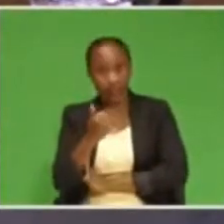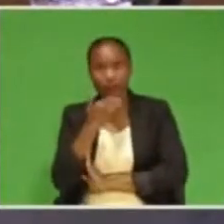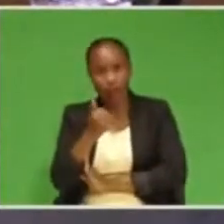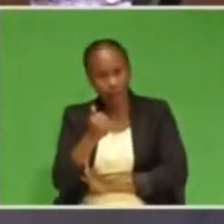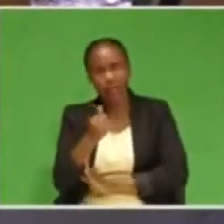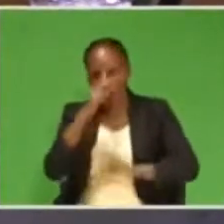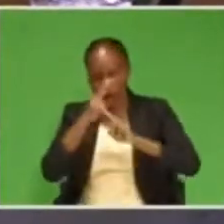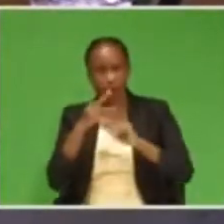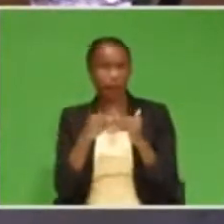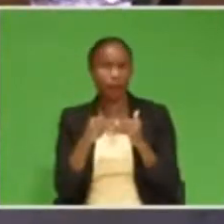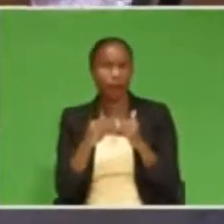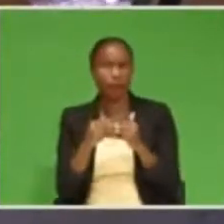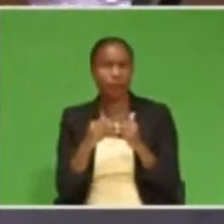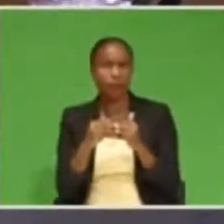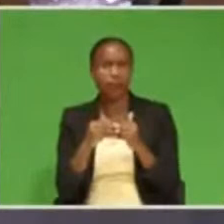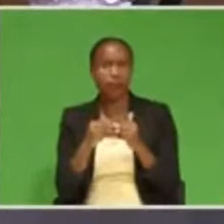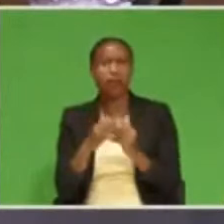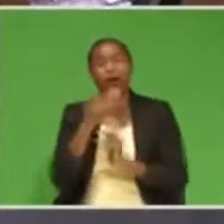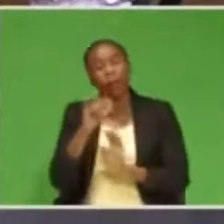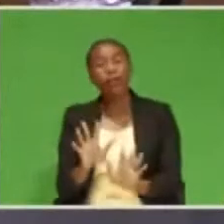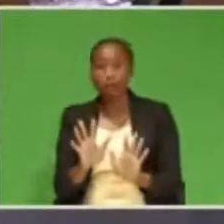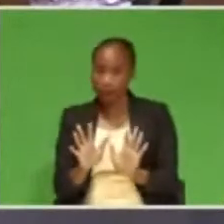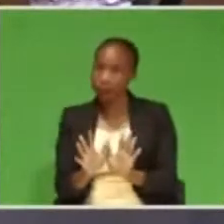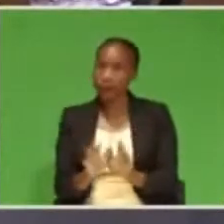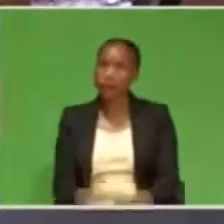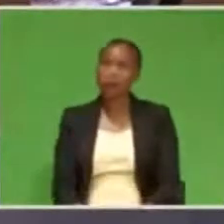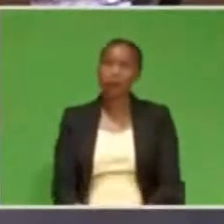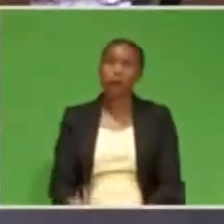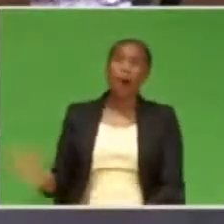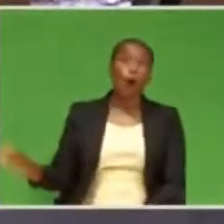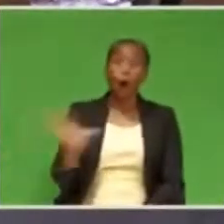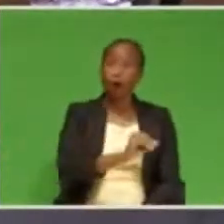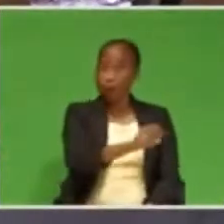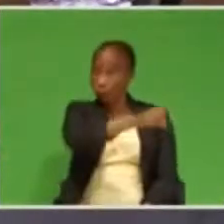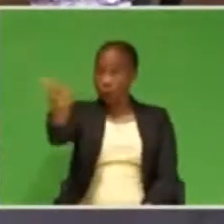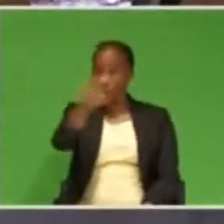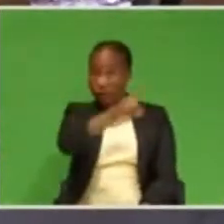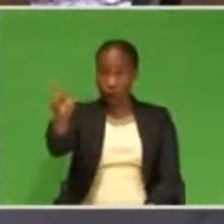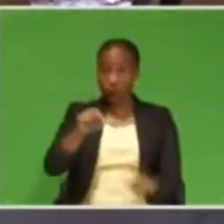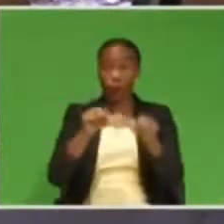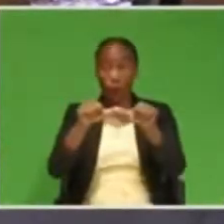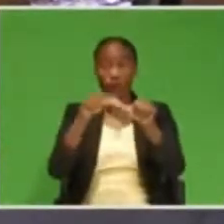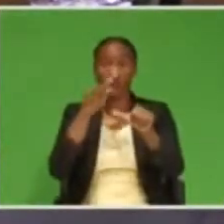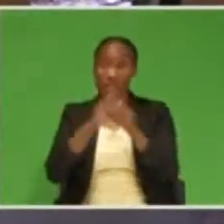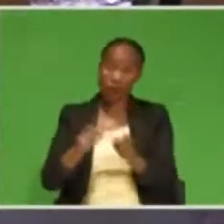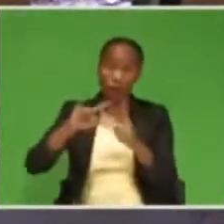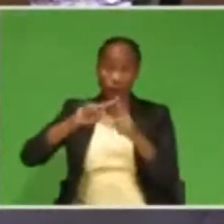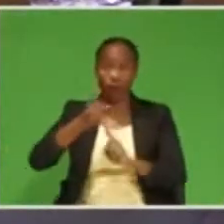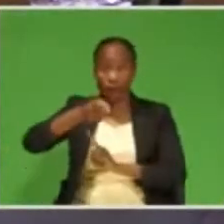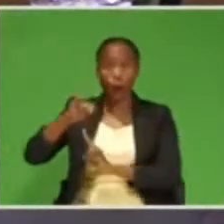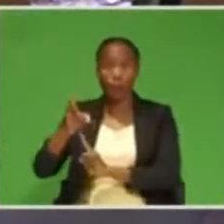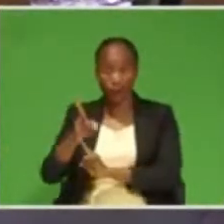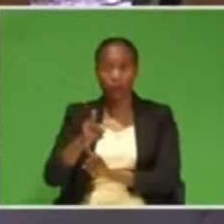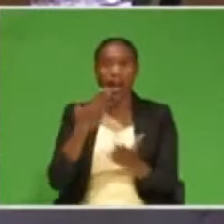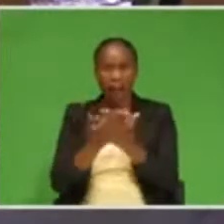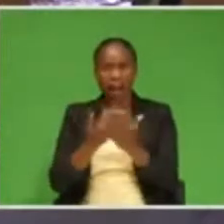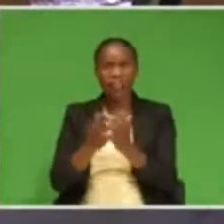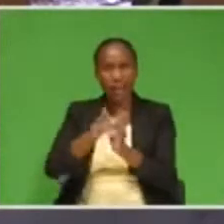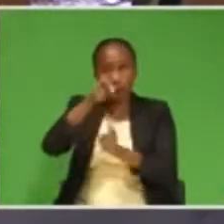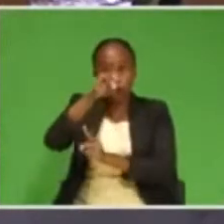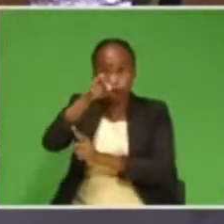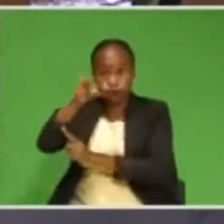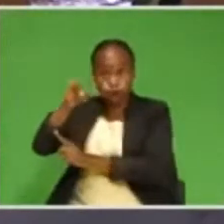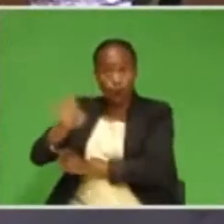honorable members, will you please, all those of you who continue to say point of order, and I can point all of